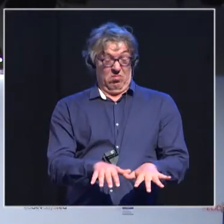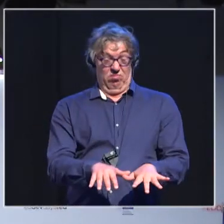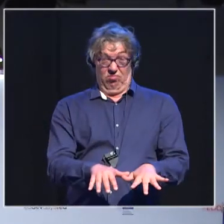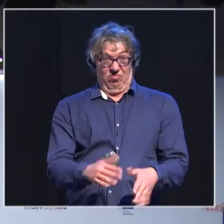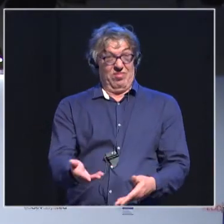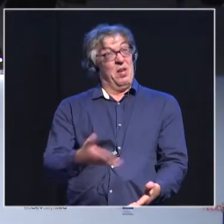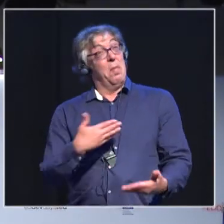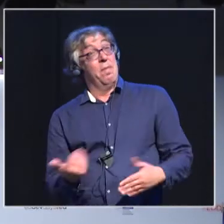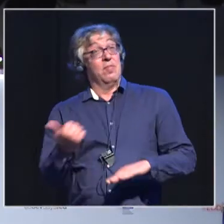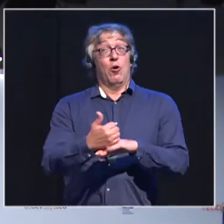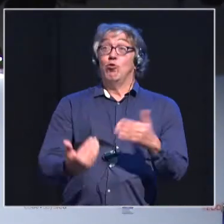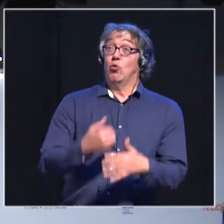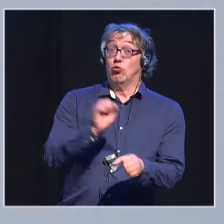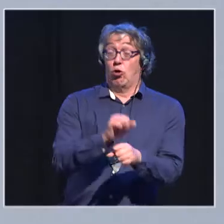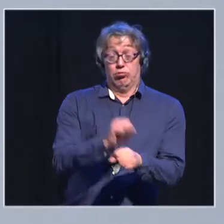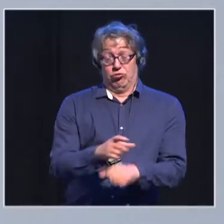jobs away.